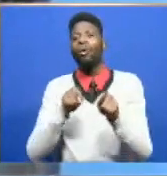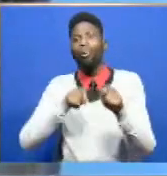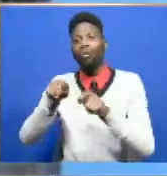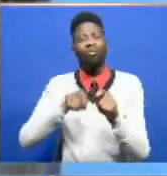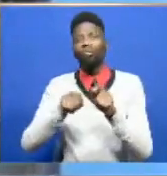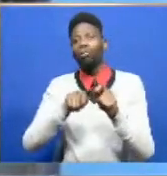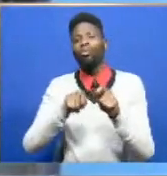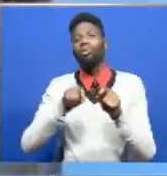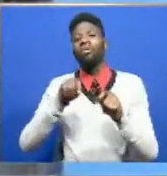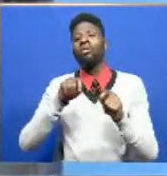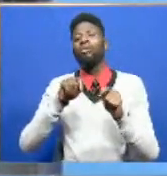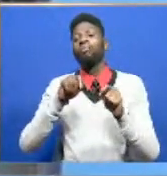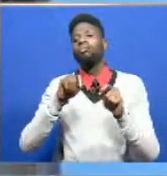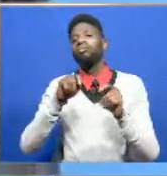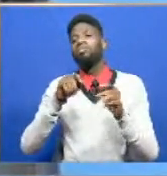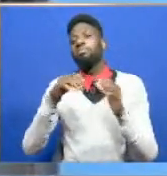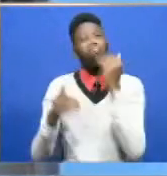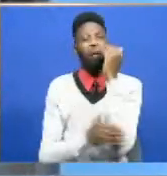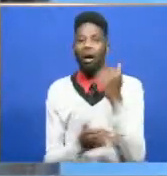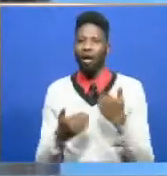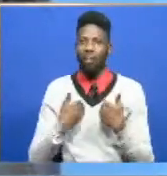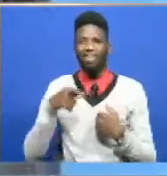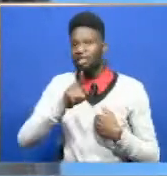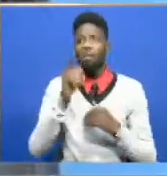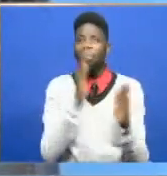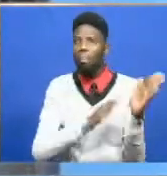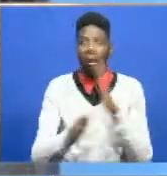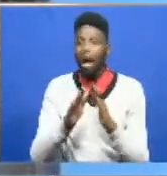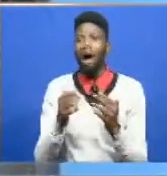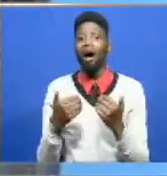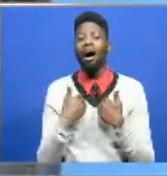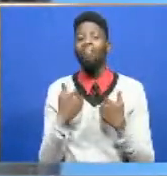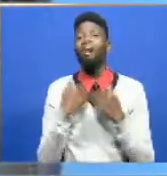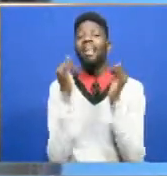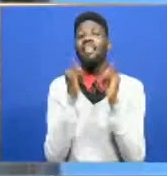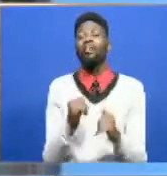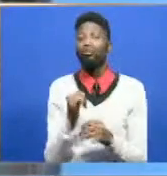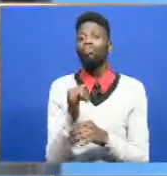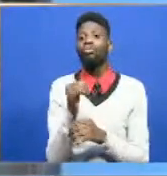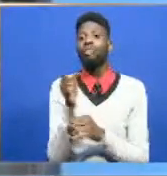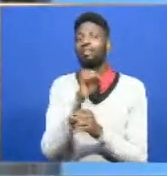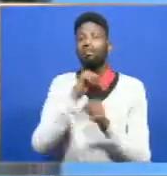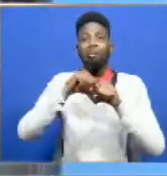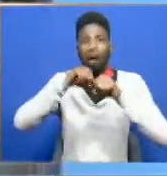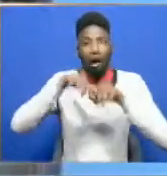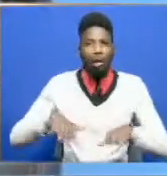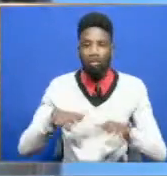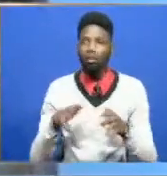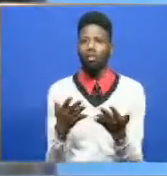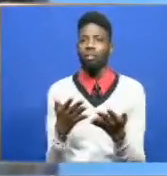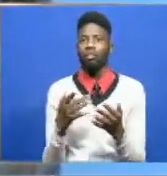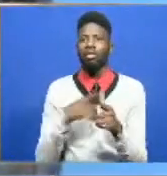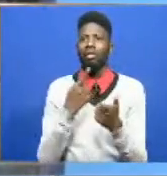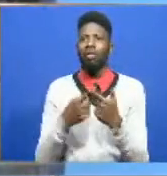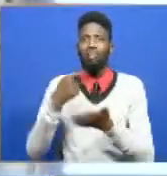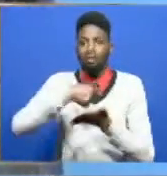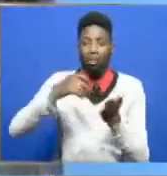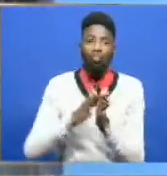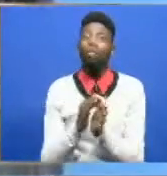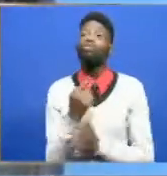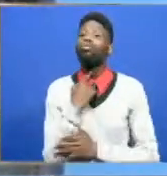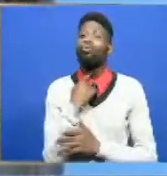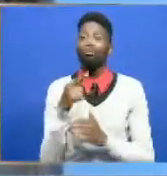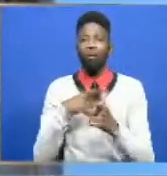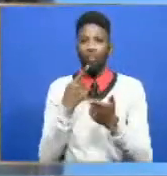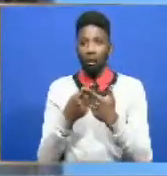have a restructuring plan where you sign an agreement with the union, this one we signed, and then you don't